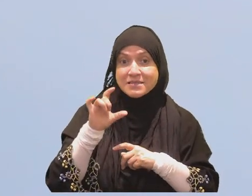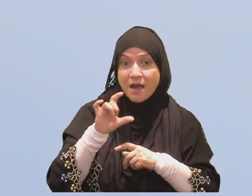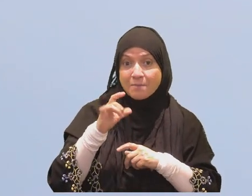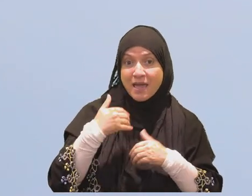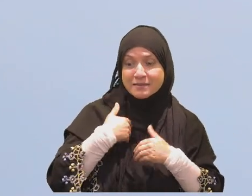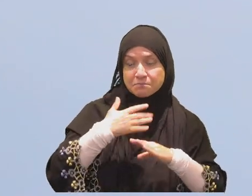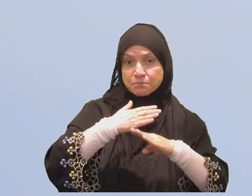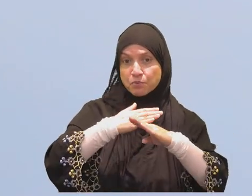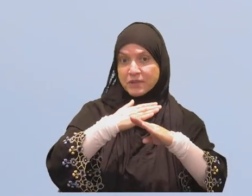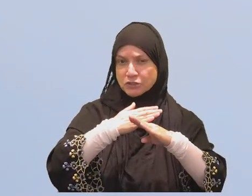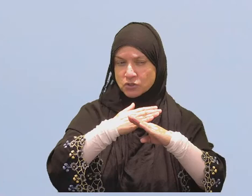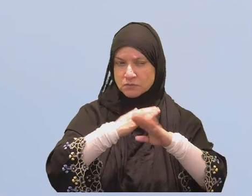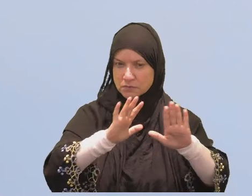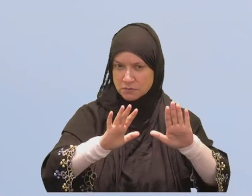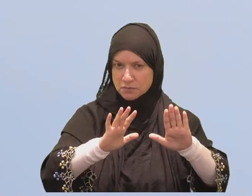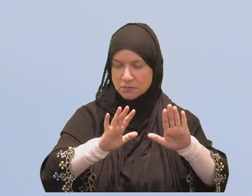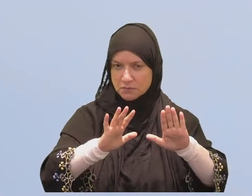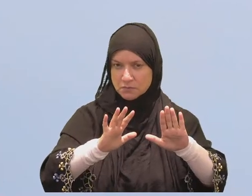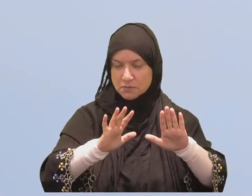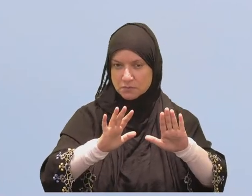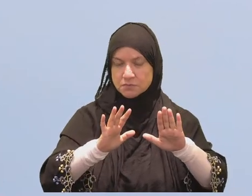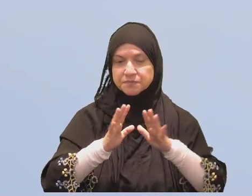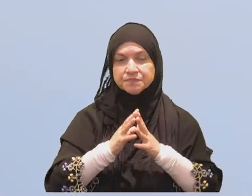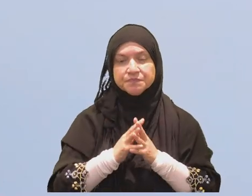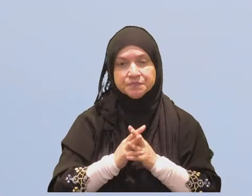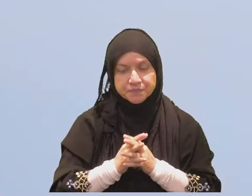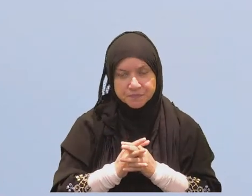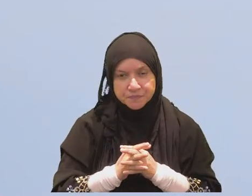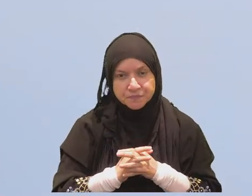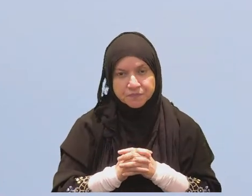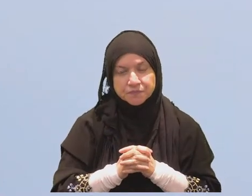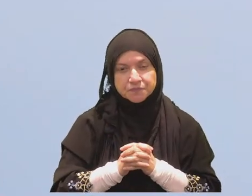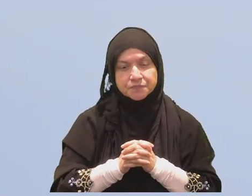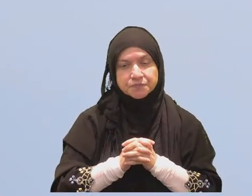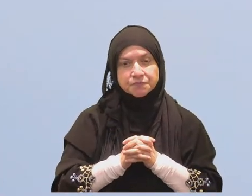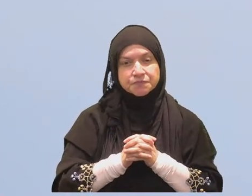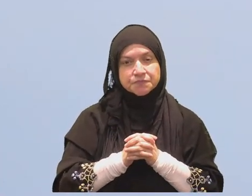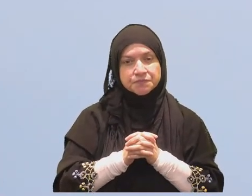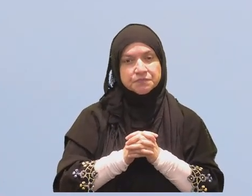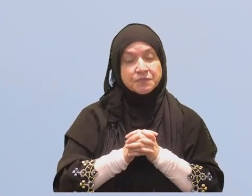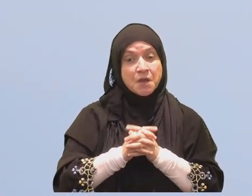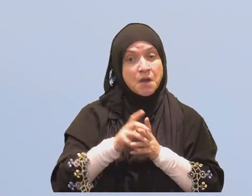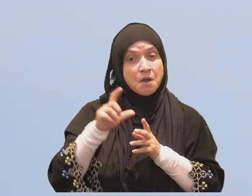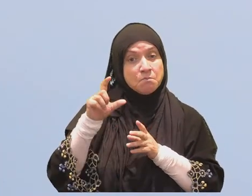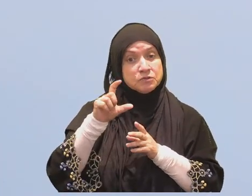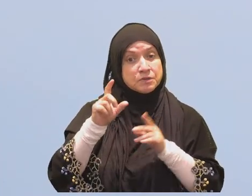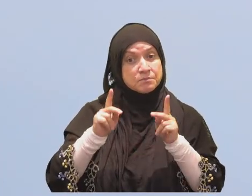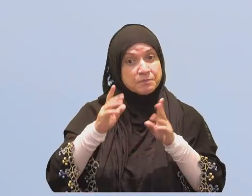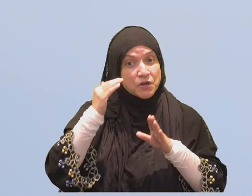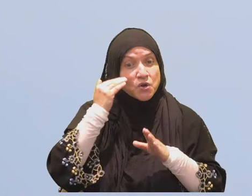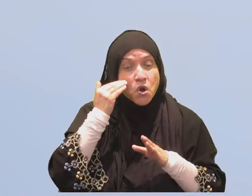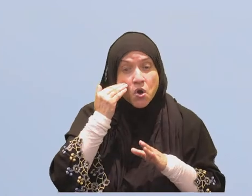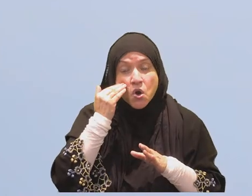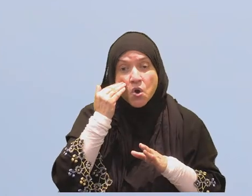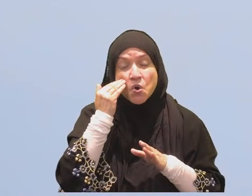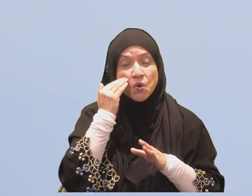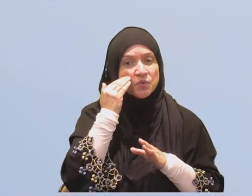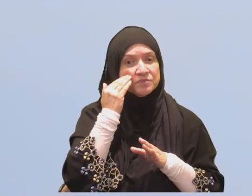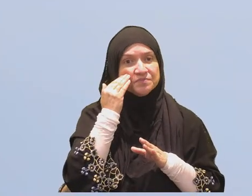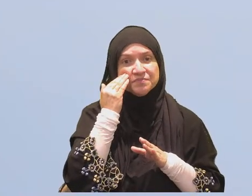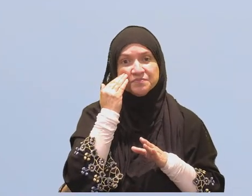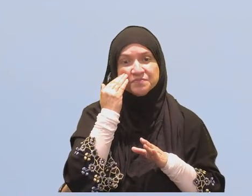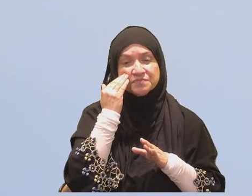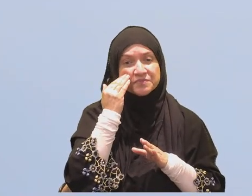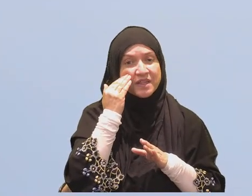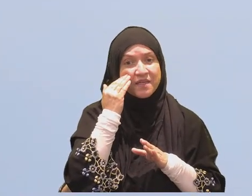A Muslim knows that the sanctity of life extends to an unborn fetus. And there are some nuances,